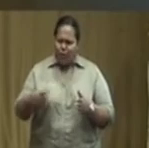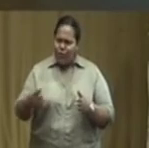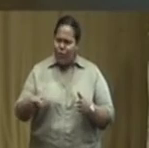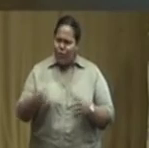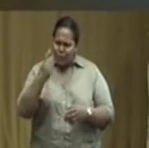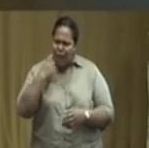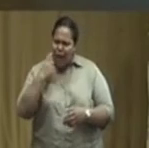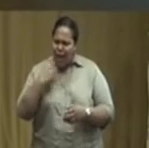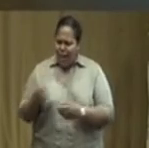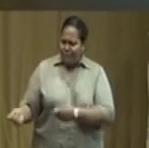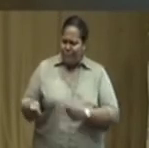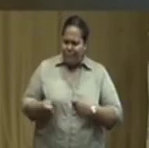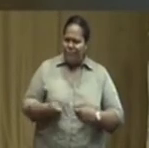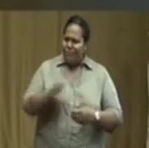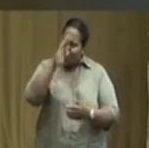Pacific needs.